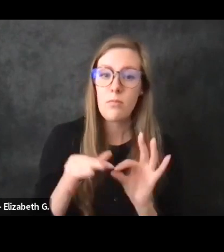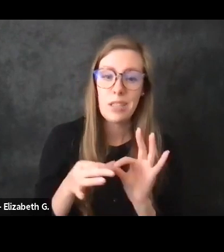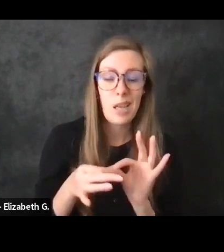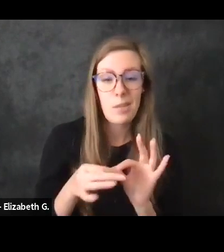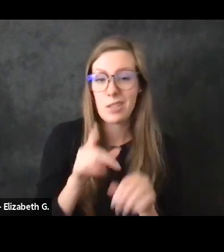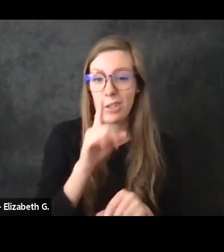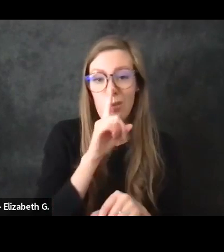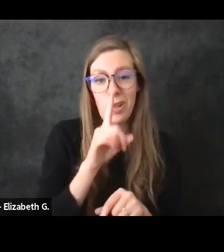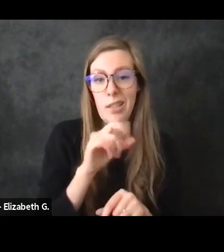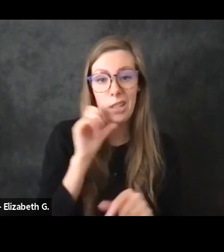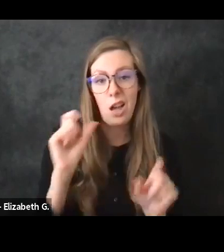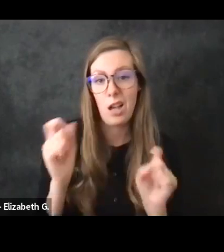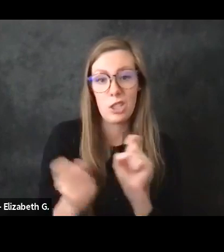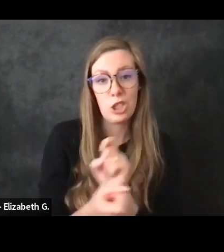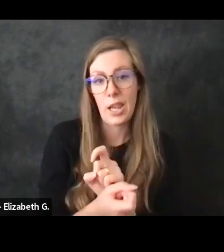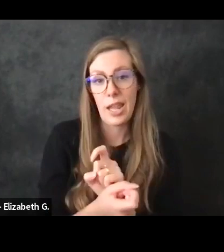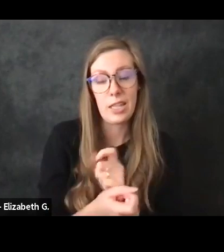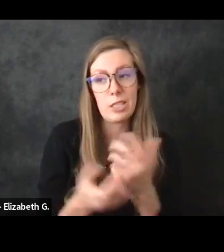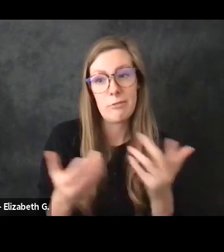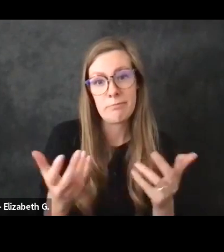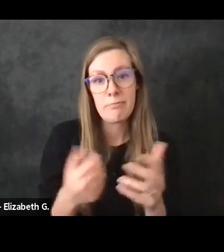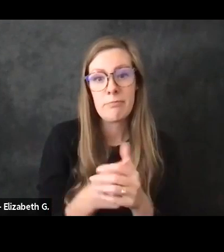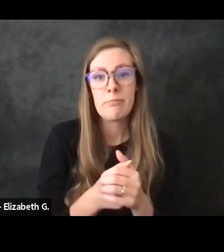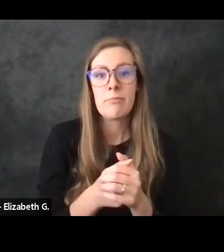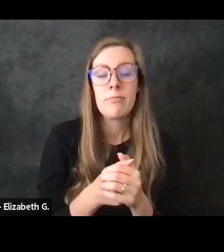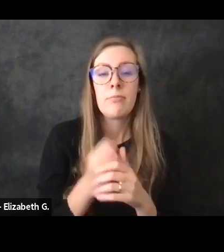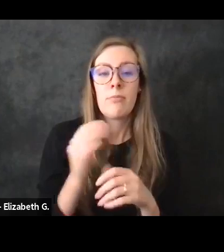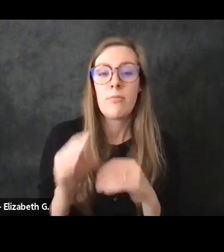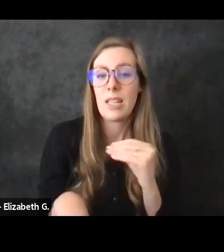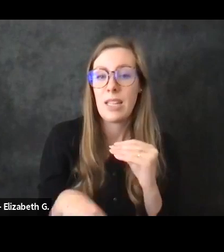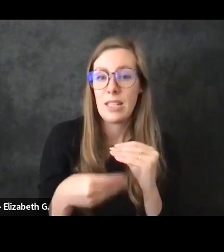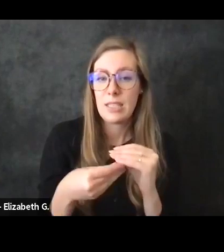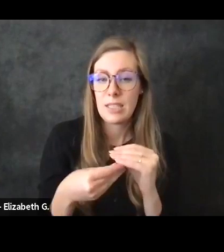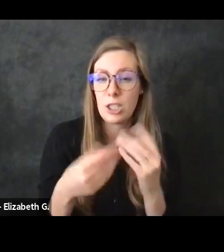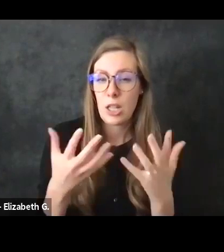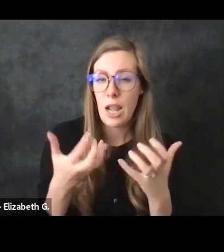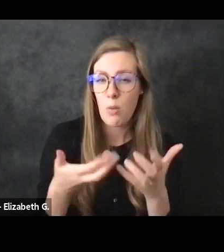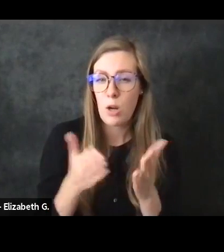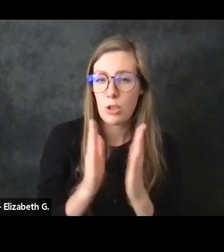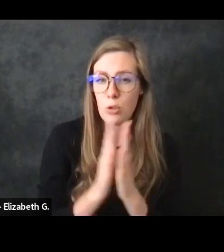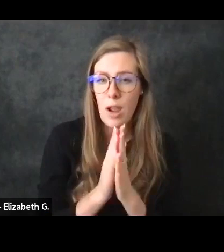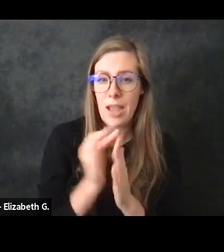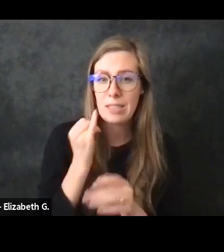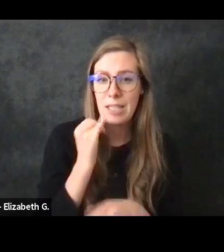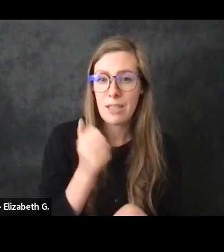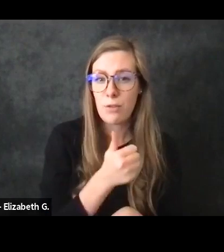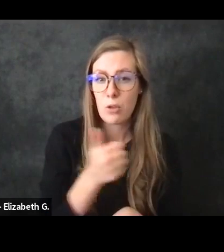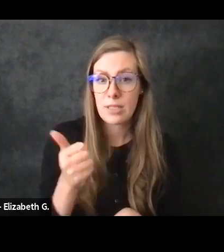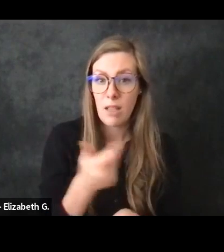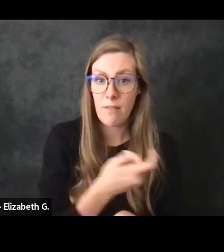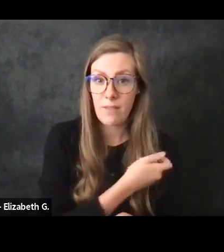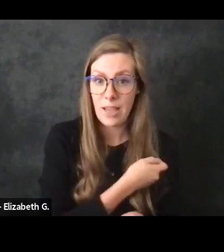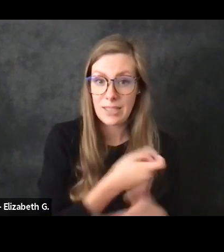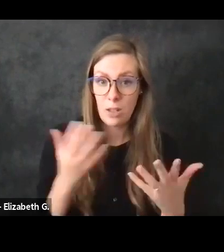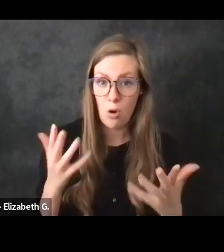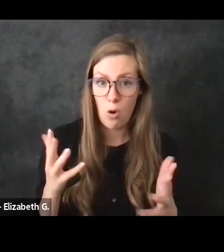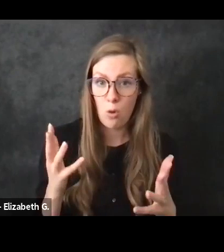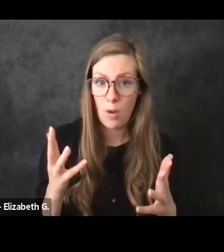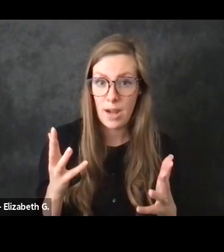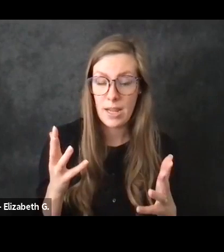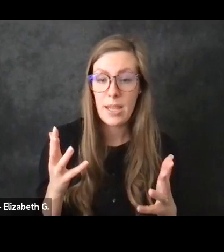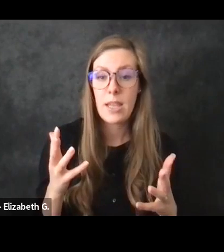same. In addition, I would ask if you are vaccinated to